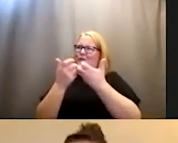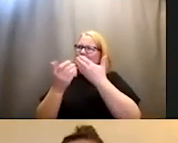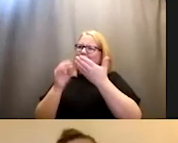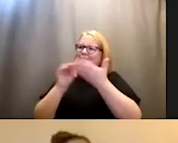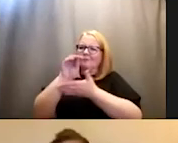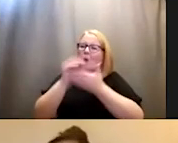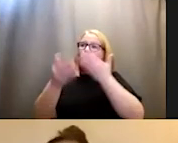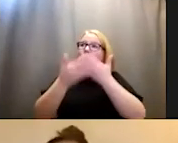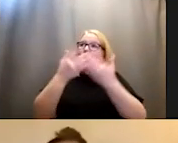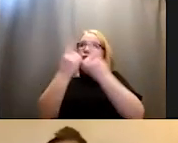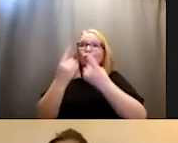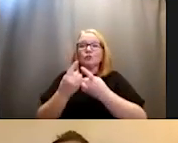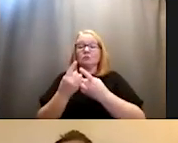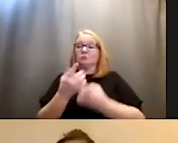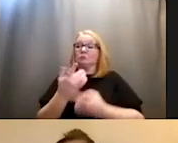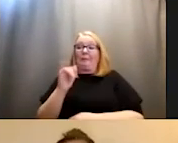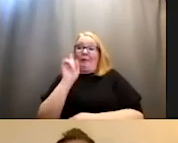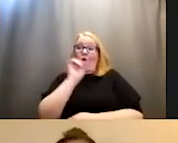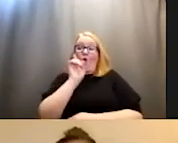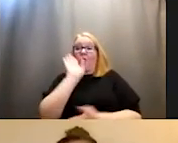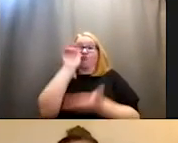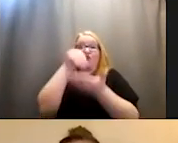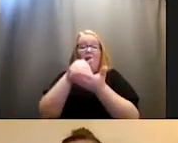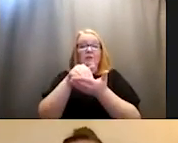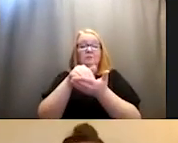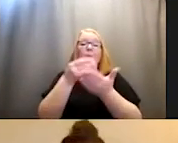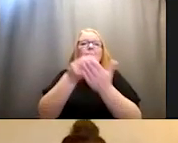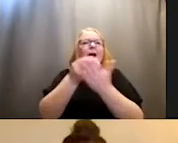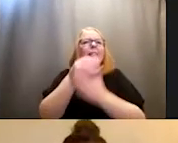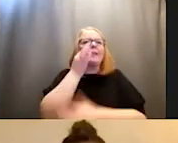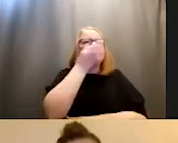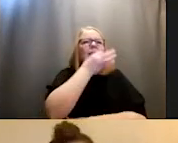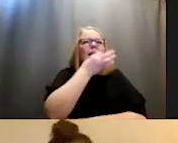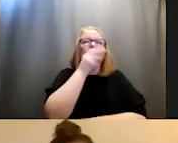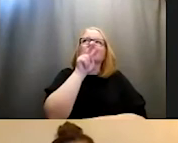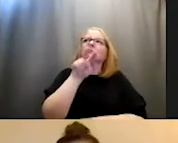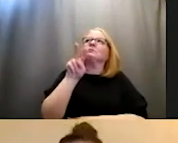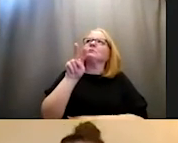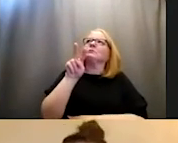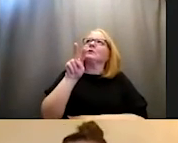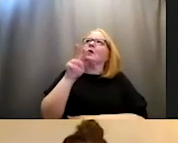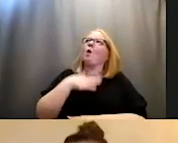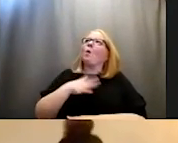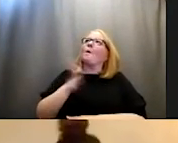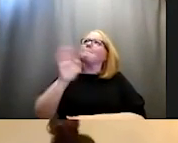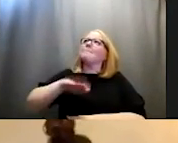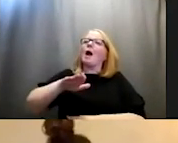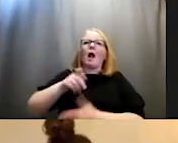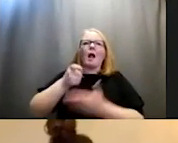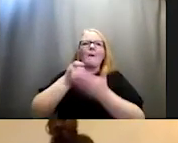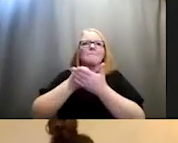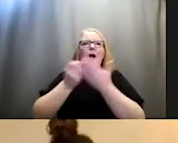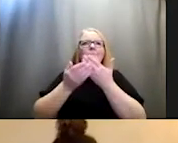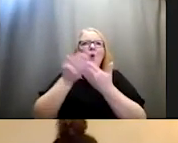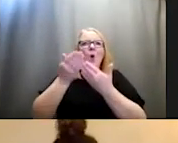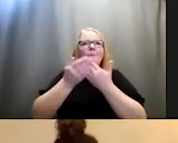each time. So say a girl would come in and she would buy the lipstick, and then she would see this and she would want to come back and buy more each week. So it